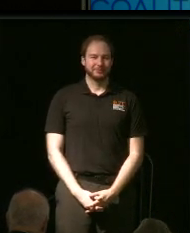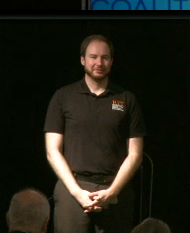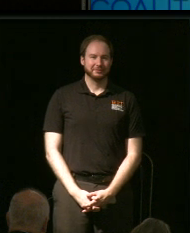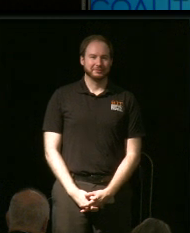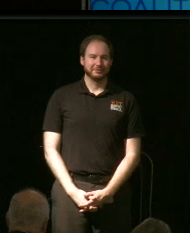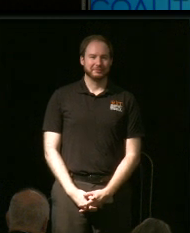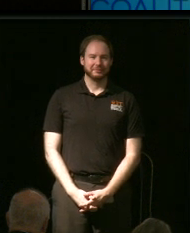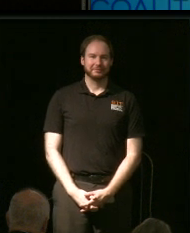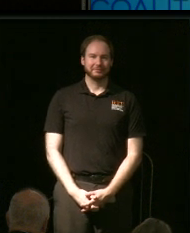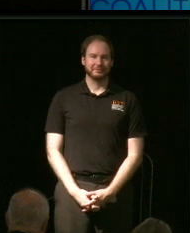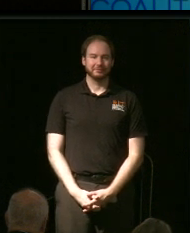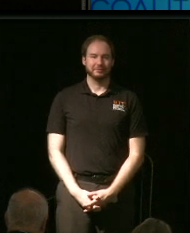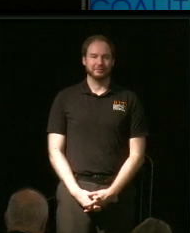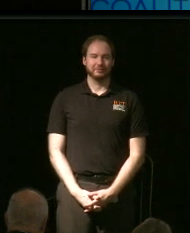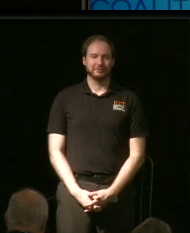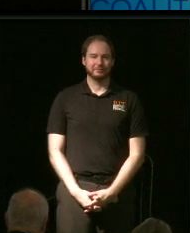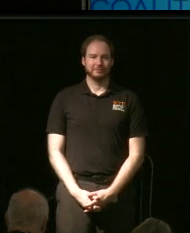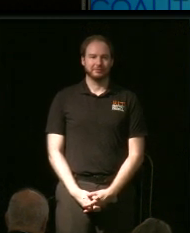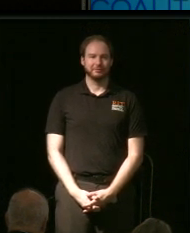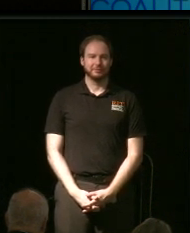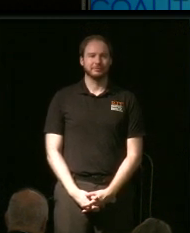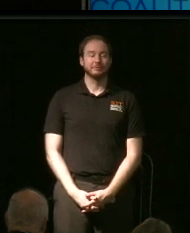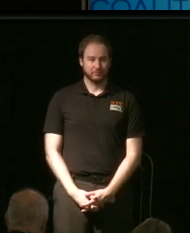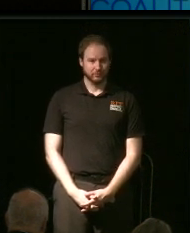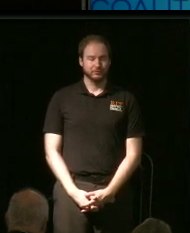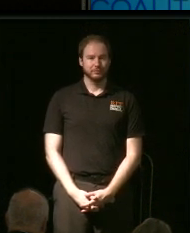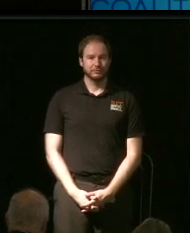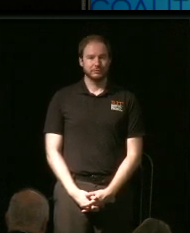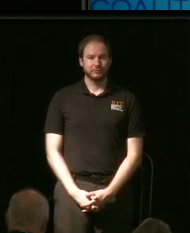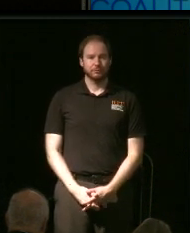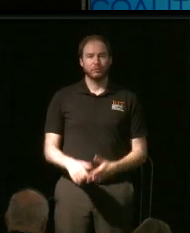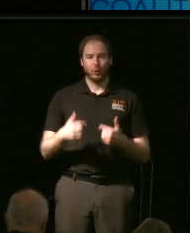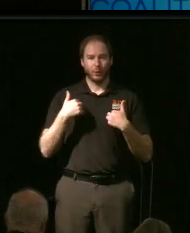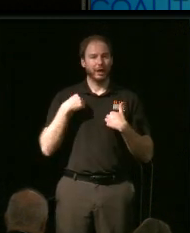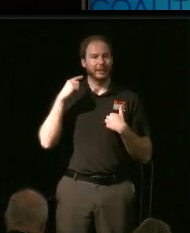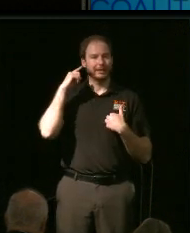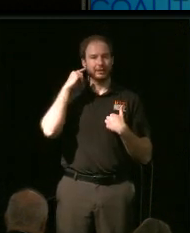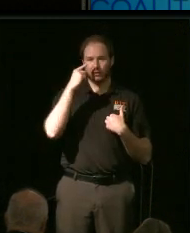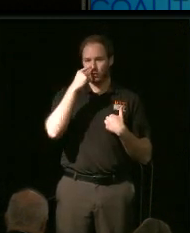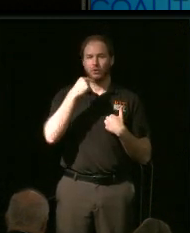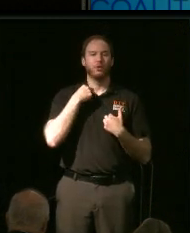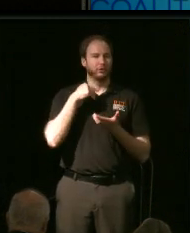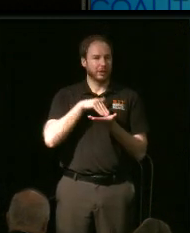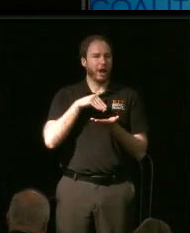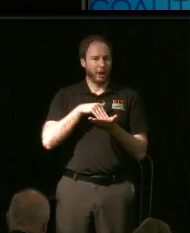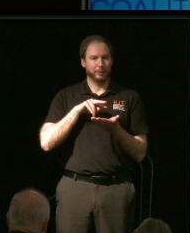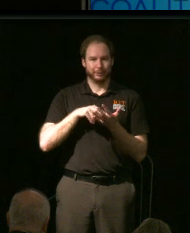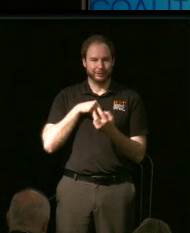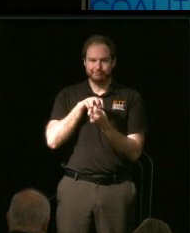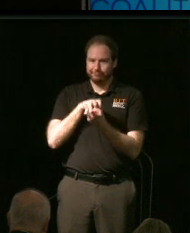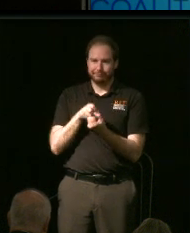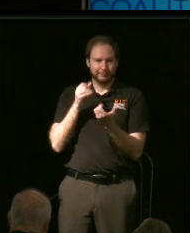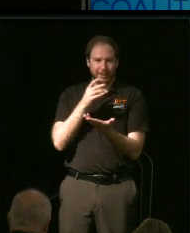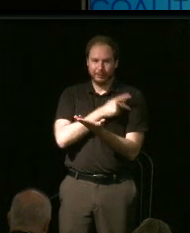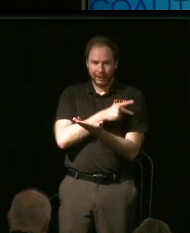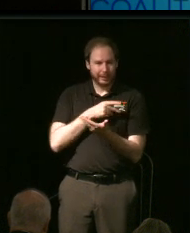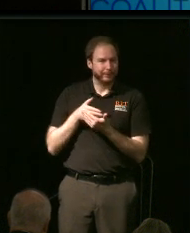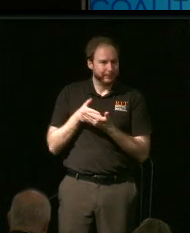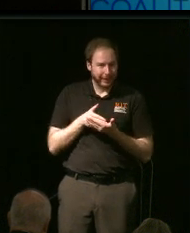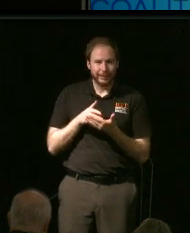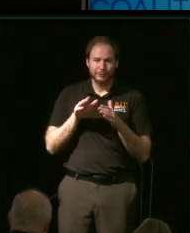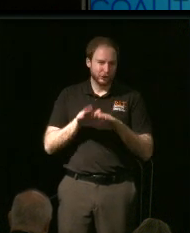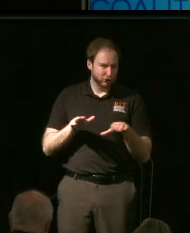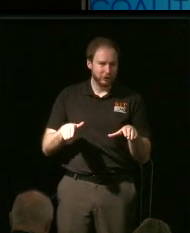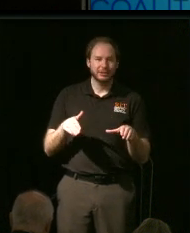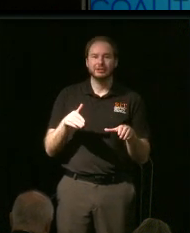that. Thanks. So I'm a ear, nose, and throat doctor. I sit in clinic. I see lots of patients. I see lots of babies and young